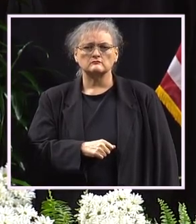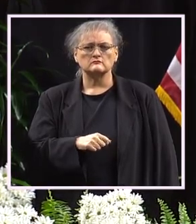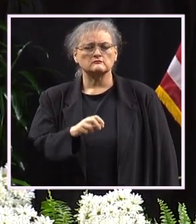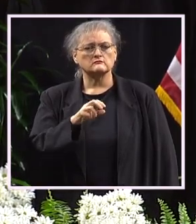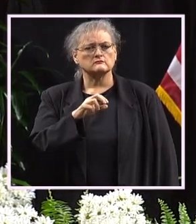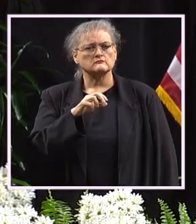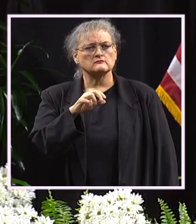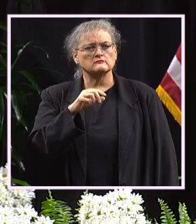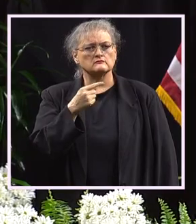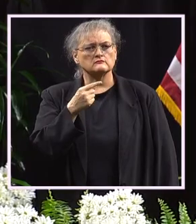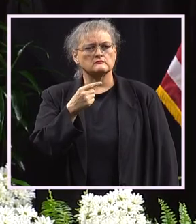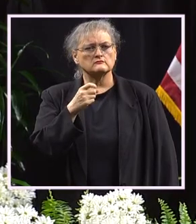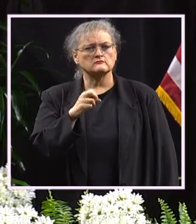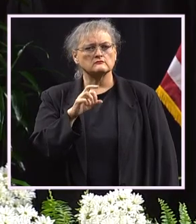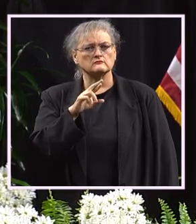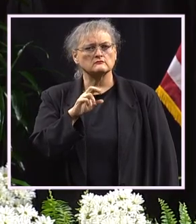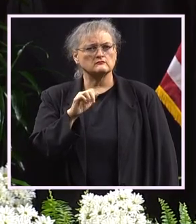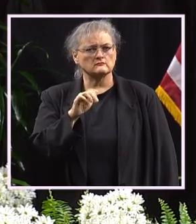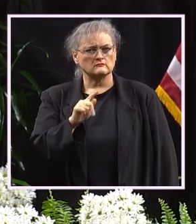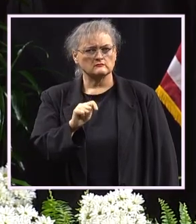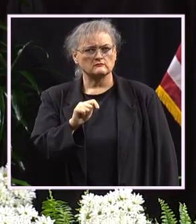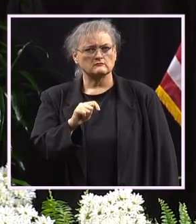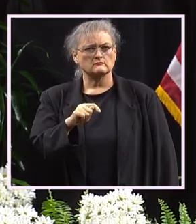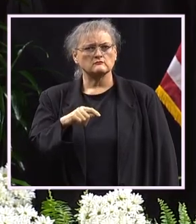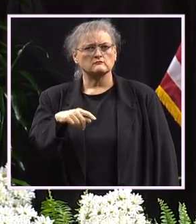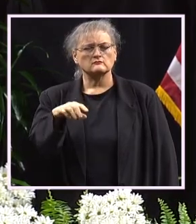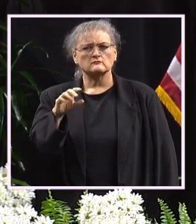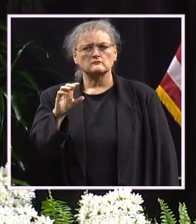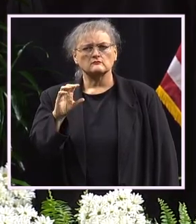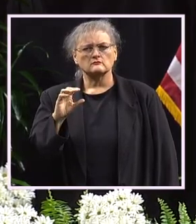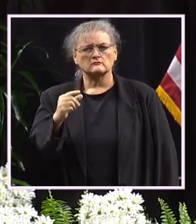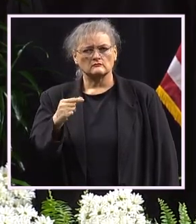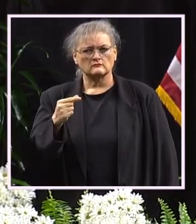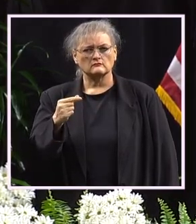Jared Gomez, Master of Science.